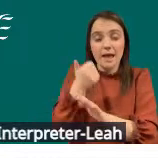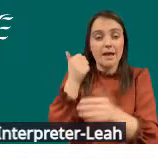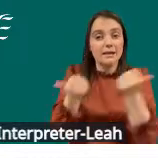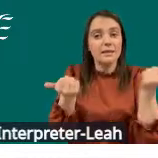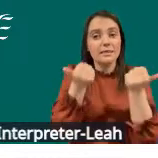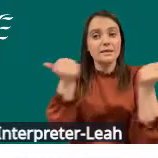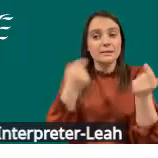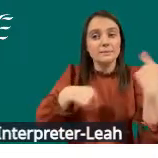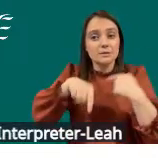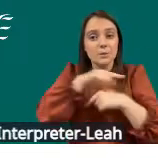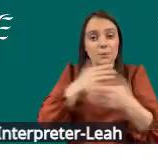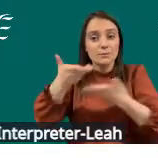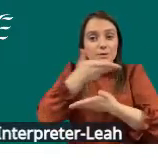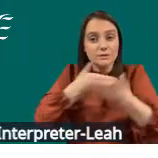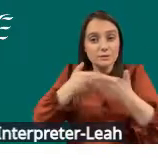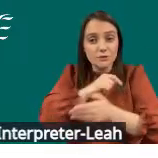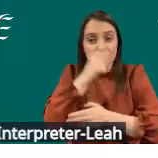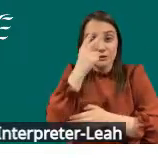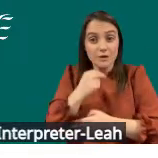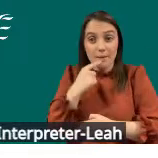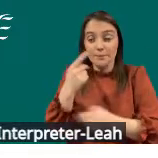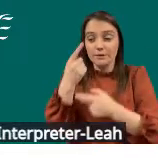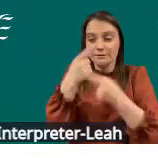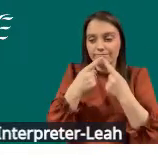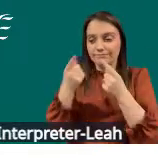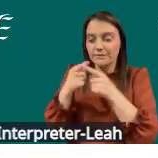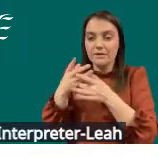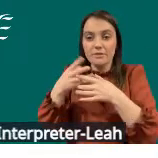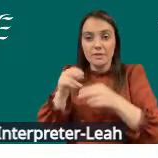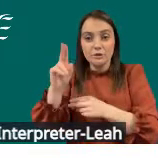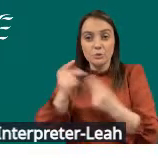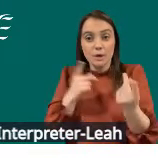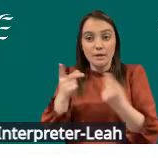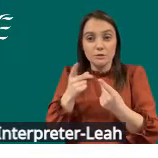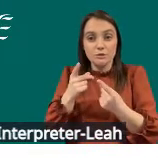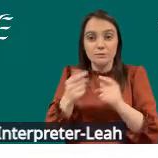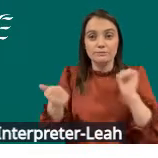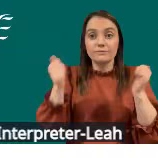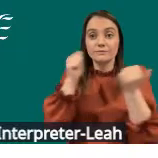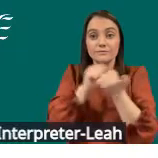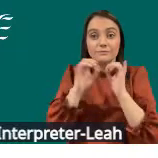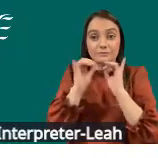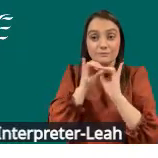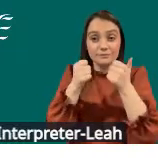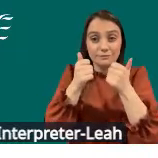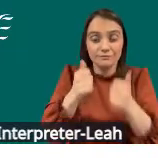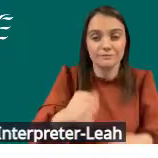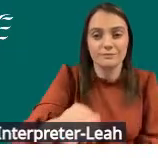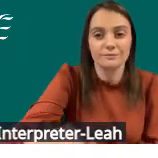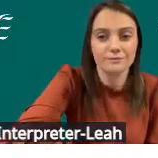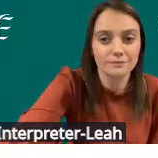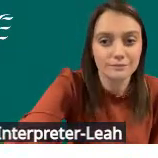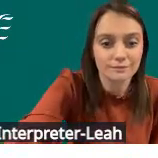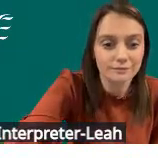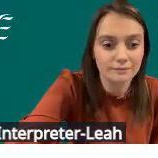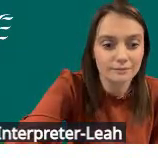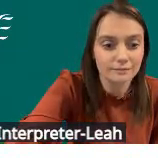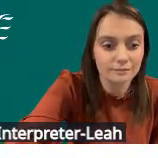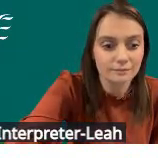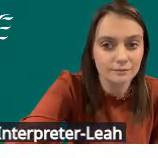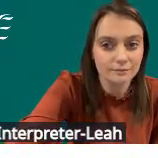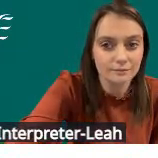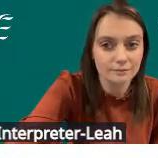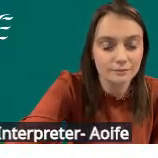been discussing tonight, but there are things that you can do about it. And I suppose just in terms of thinking